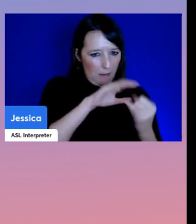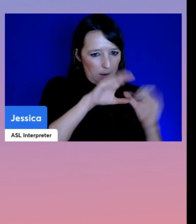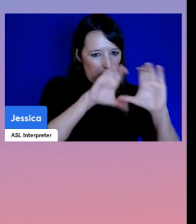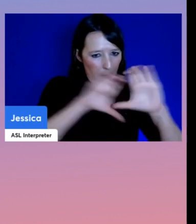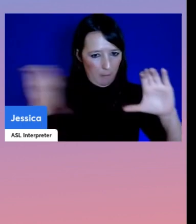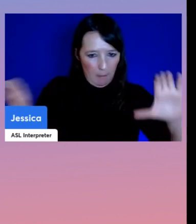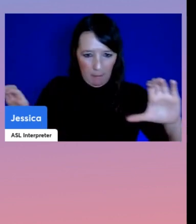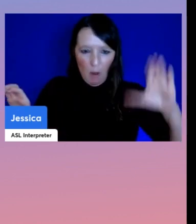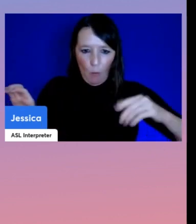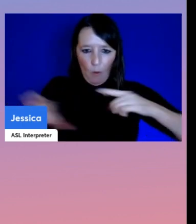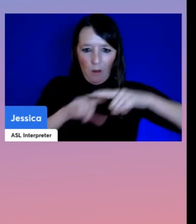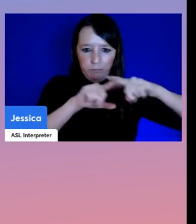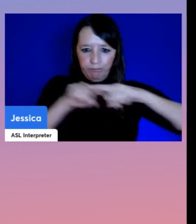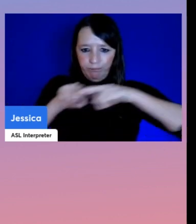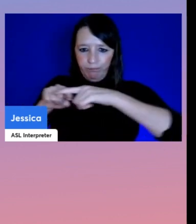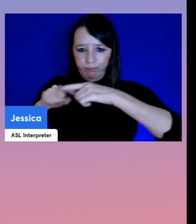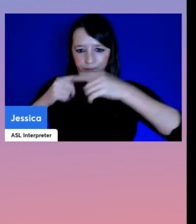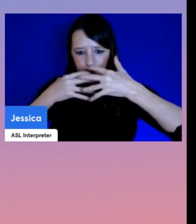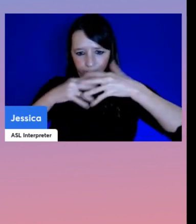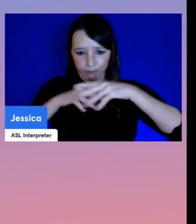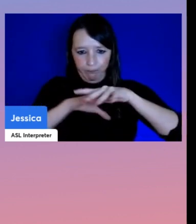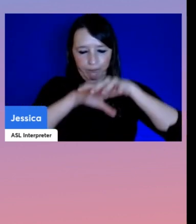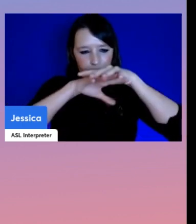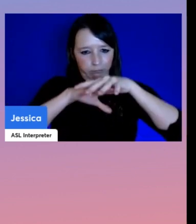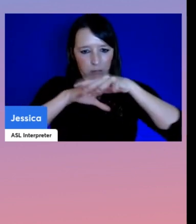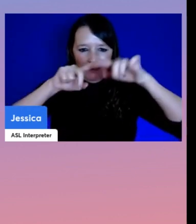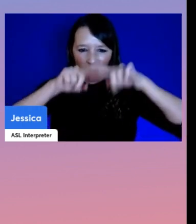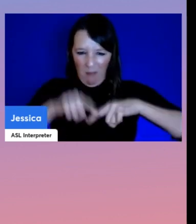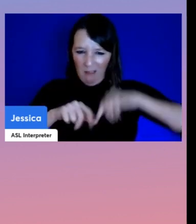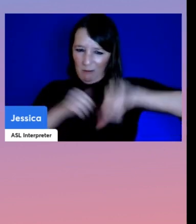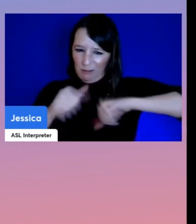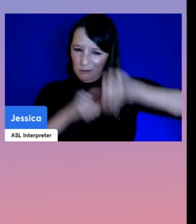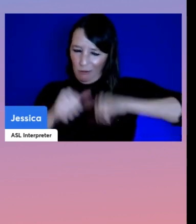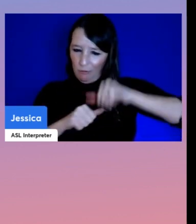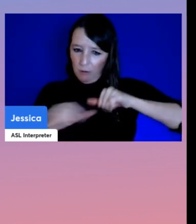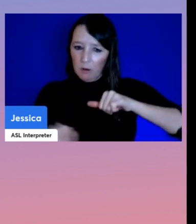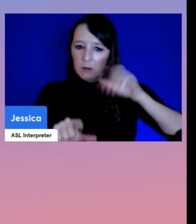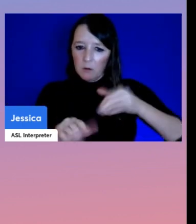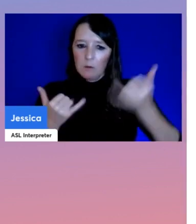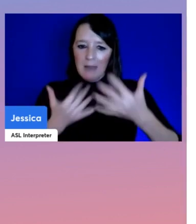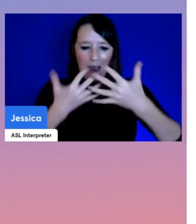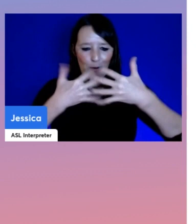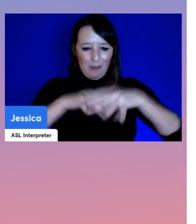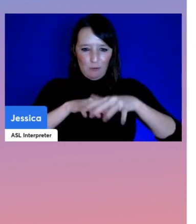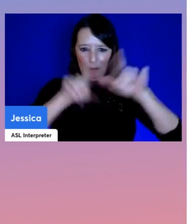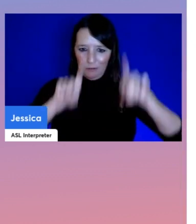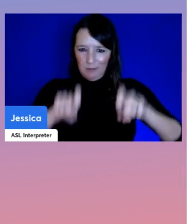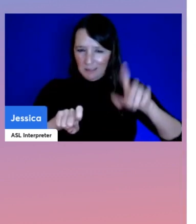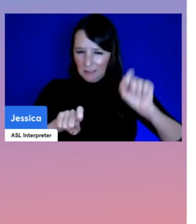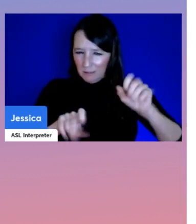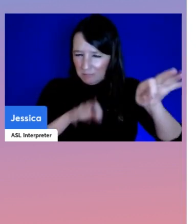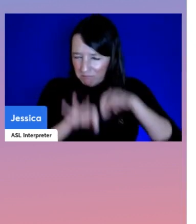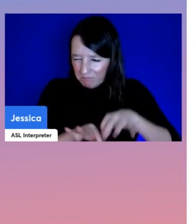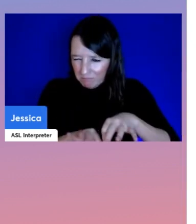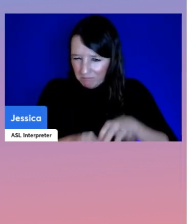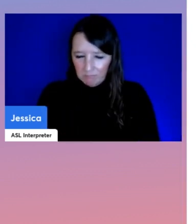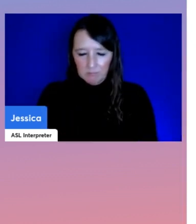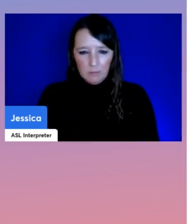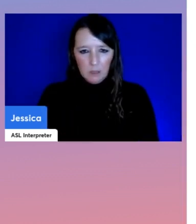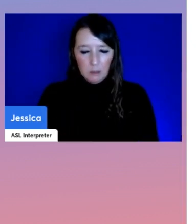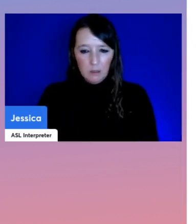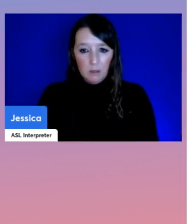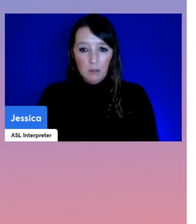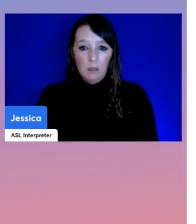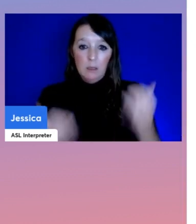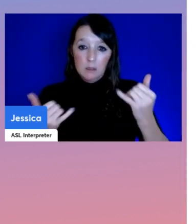modules, or you might have dependencies to third-party modules and so on. So this brings us to integration testing. So in our case, we will